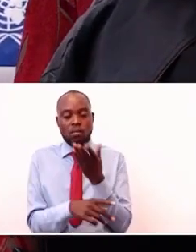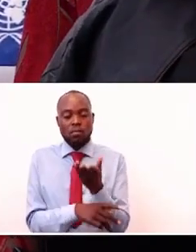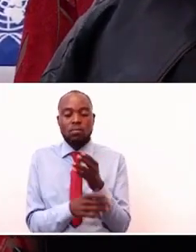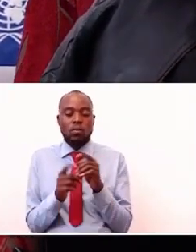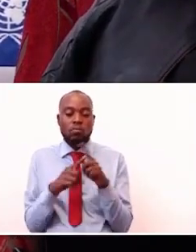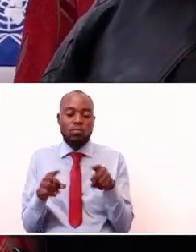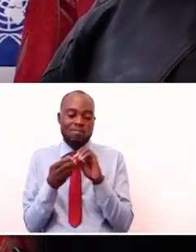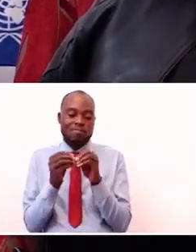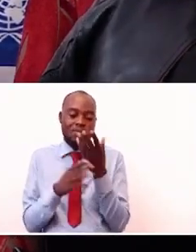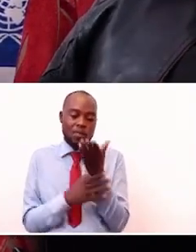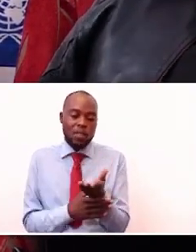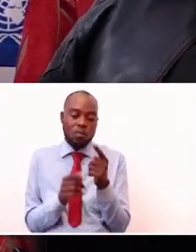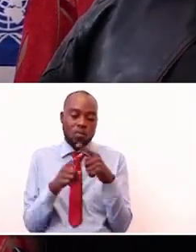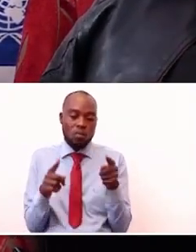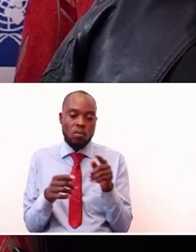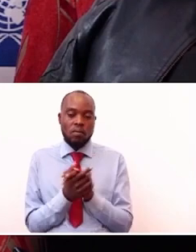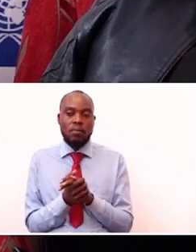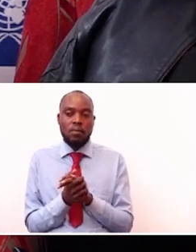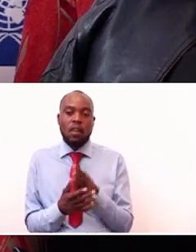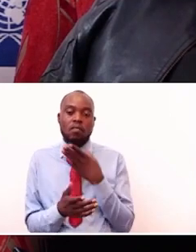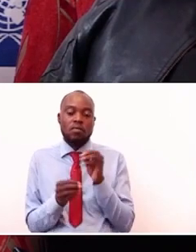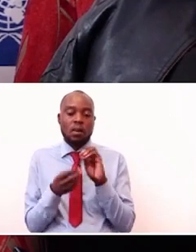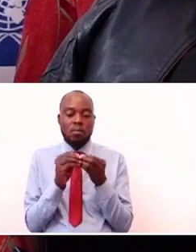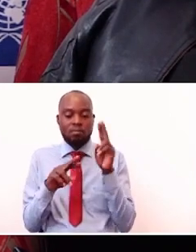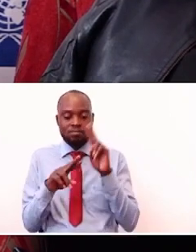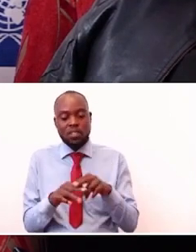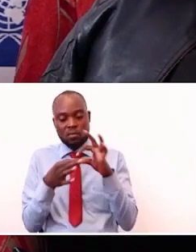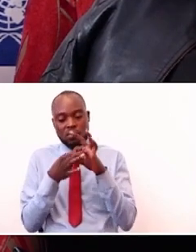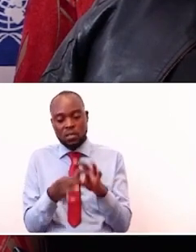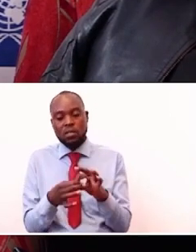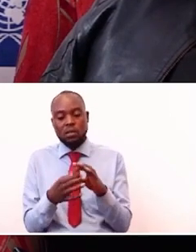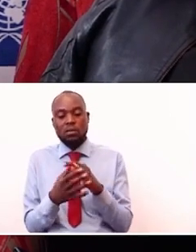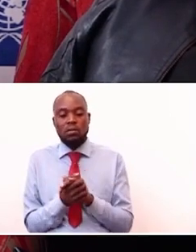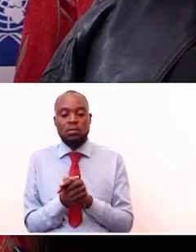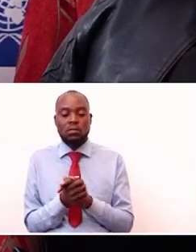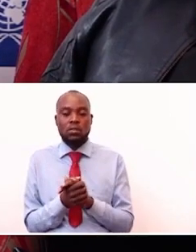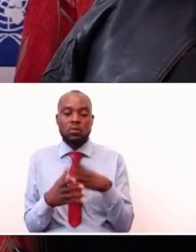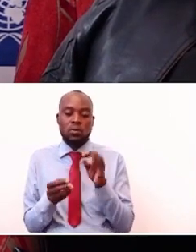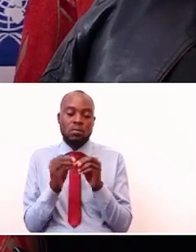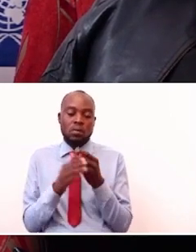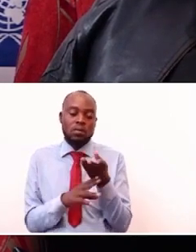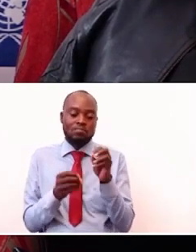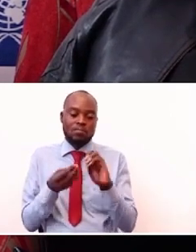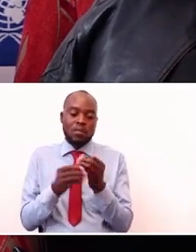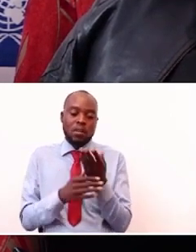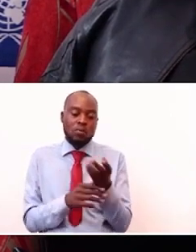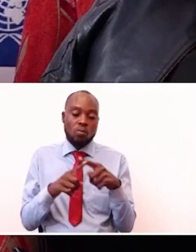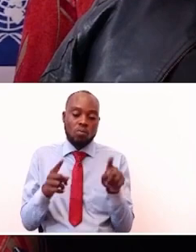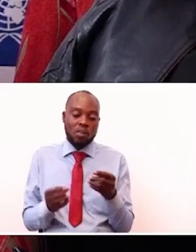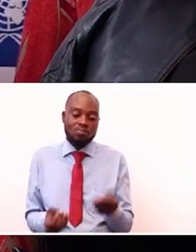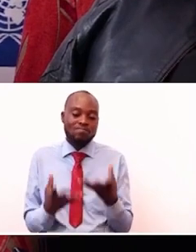but they need to be connected to bread and butter issues and the manufacturing and the role of women